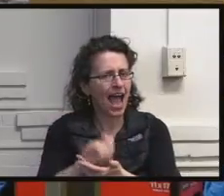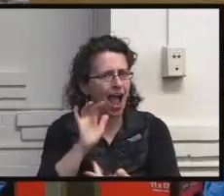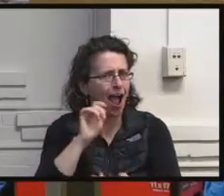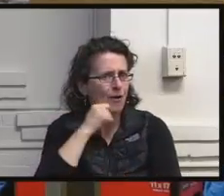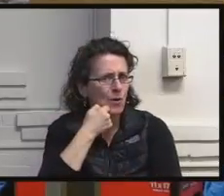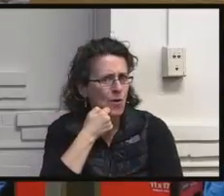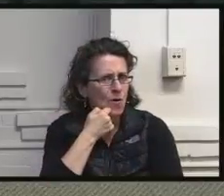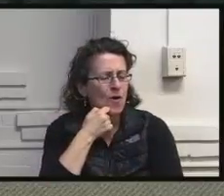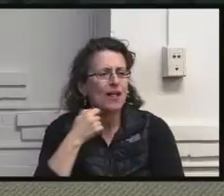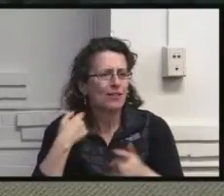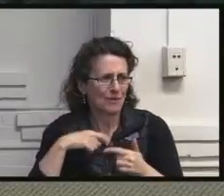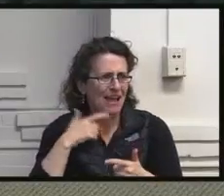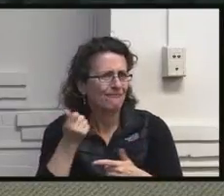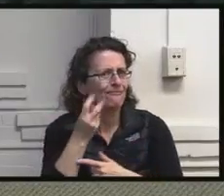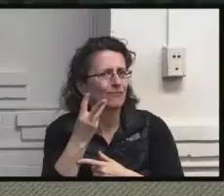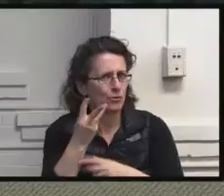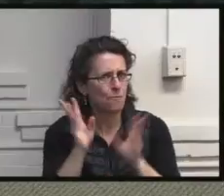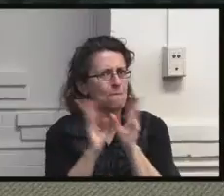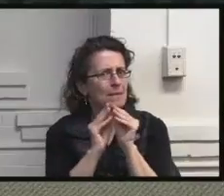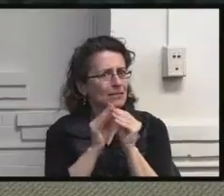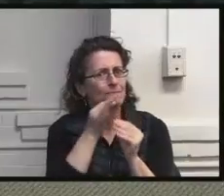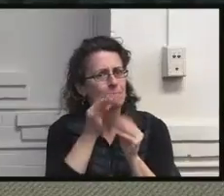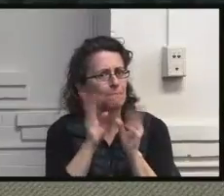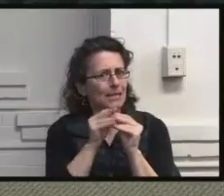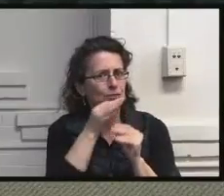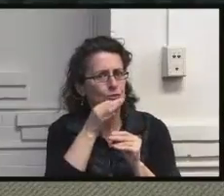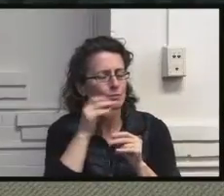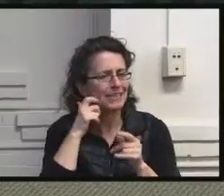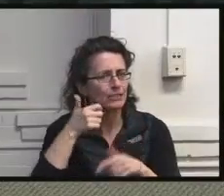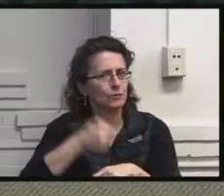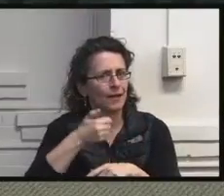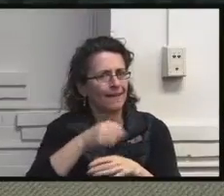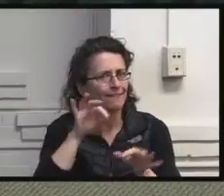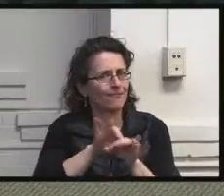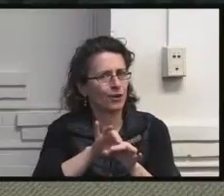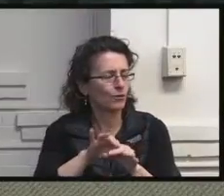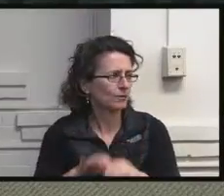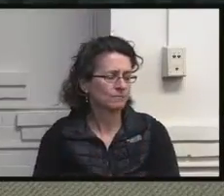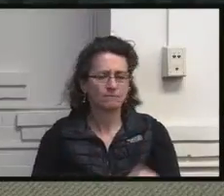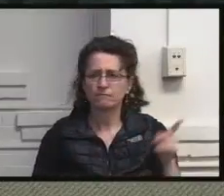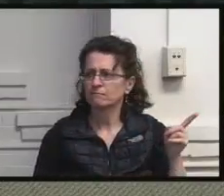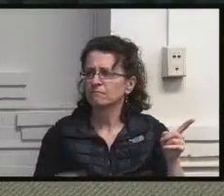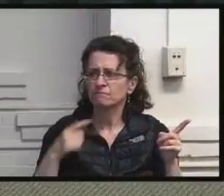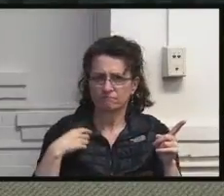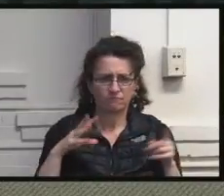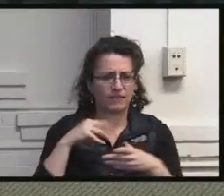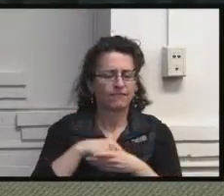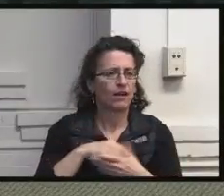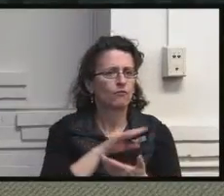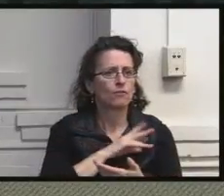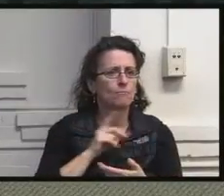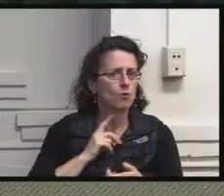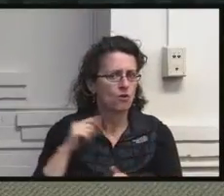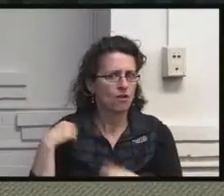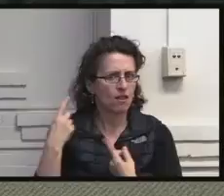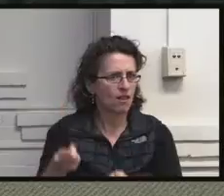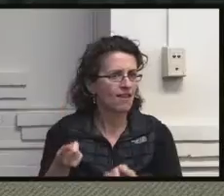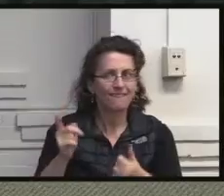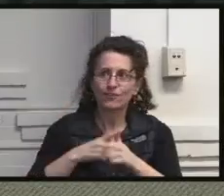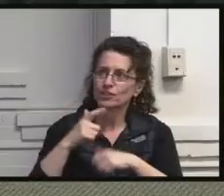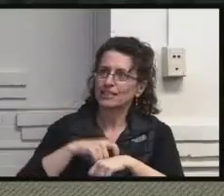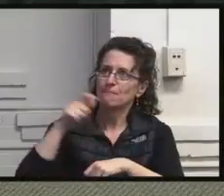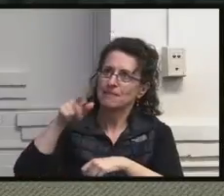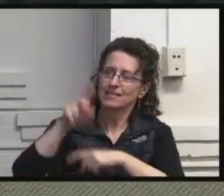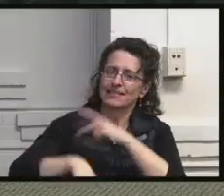need to work on. Come soon. No, I've been on the board for a while, and this is the first time I think we've ever had this